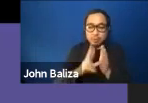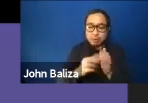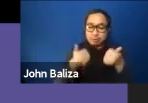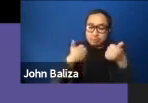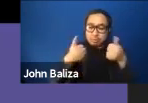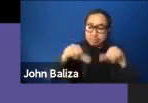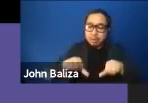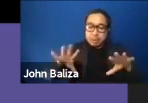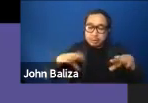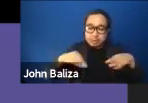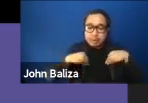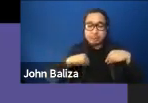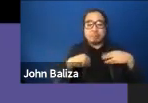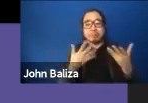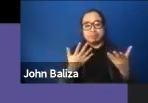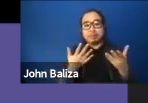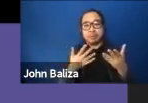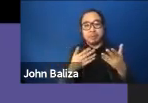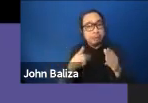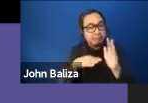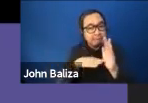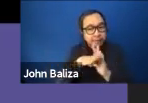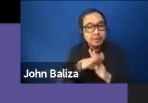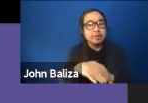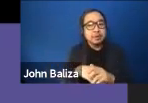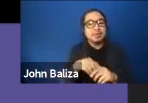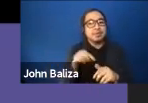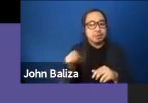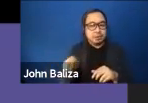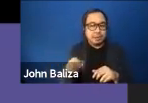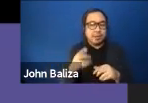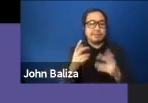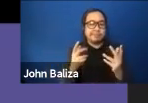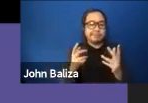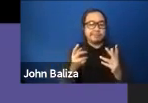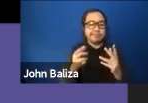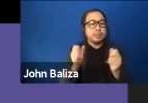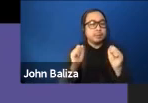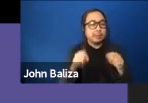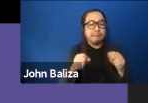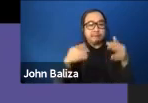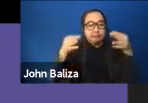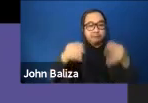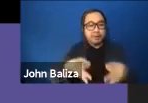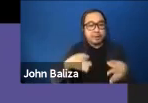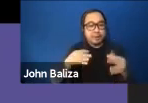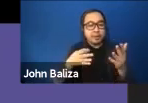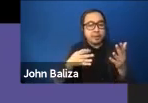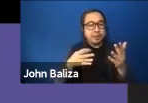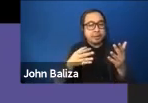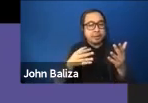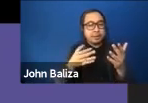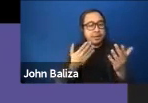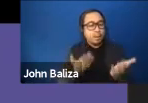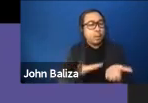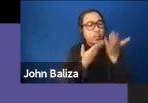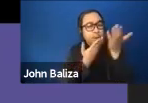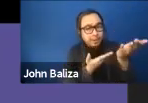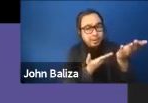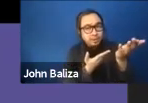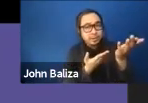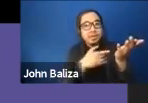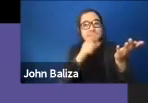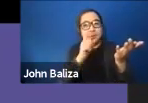or noted. So each state can officially accept the recommendation and have to put